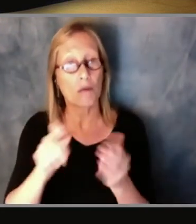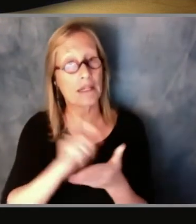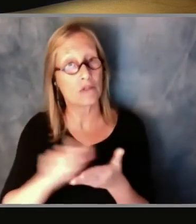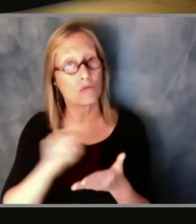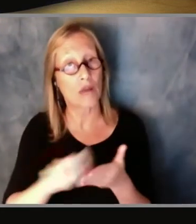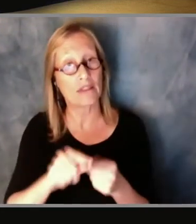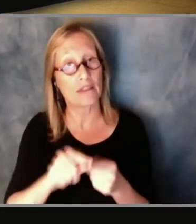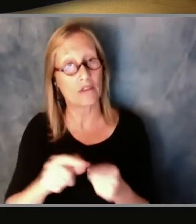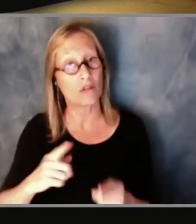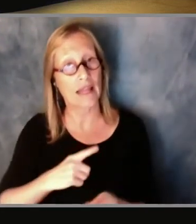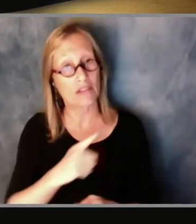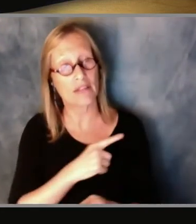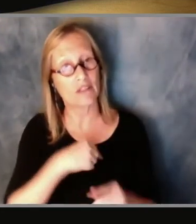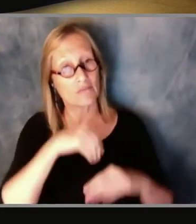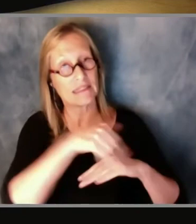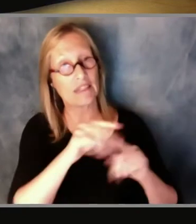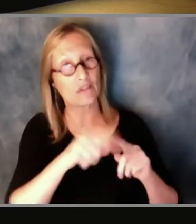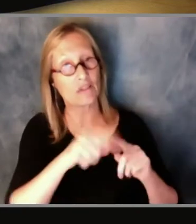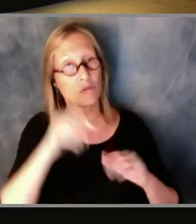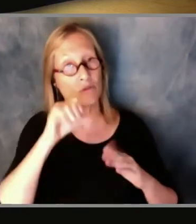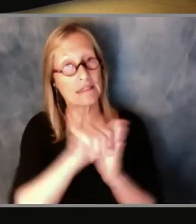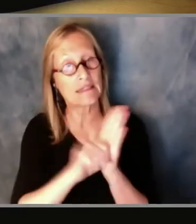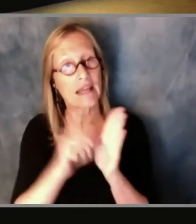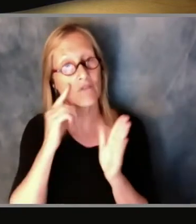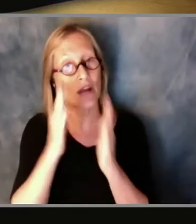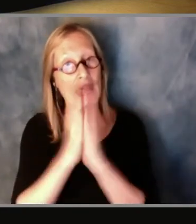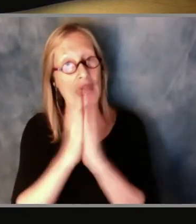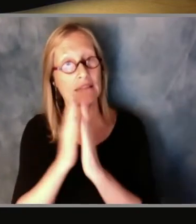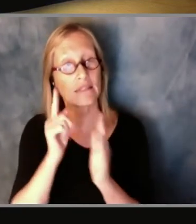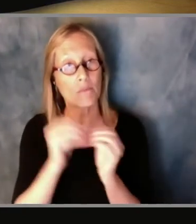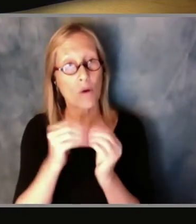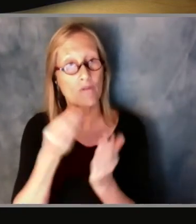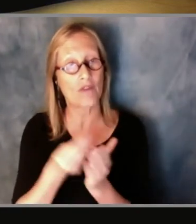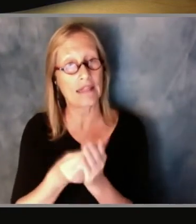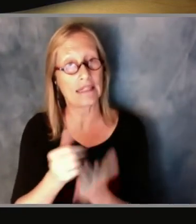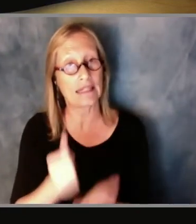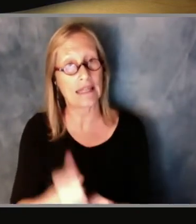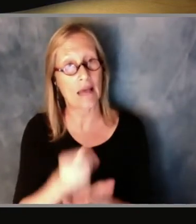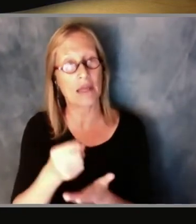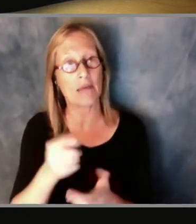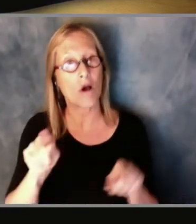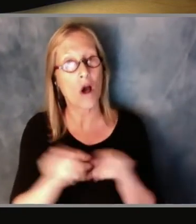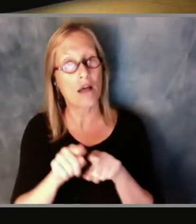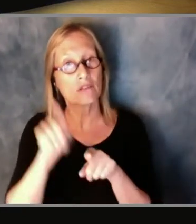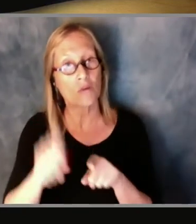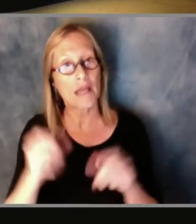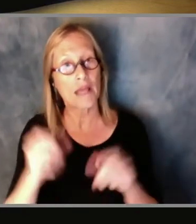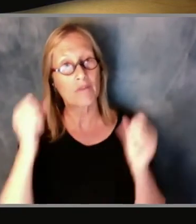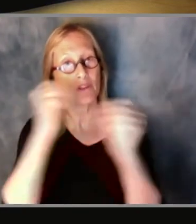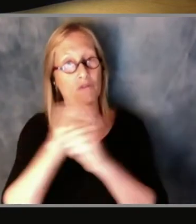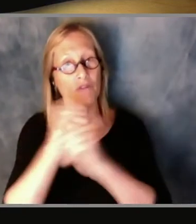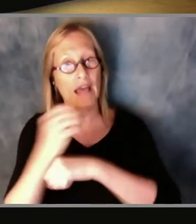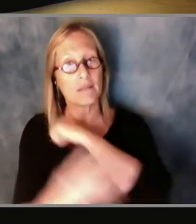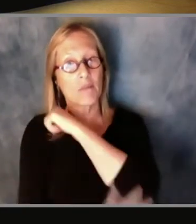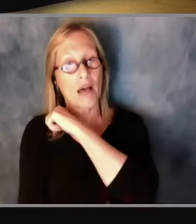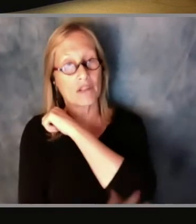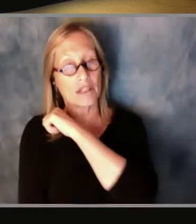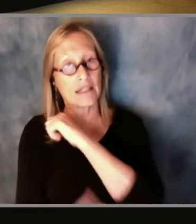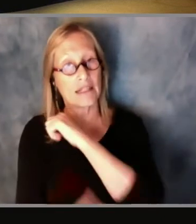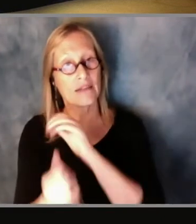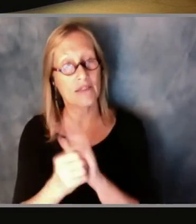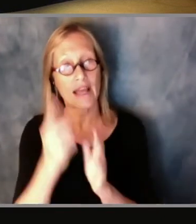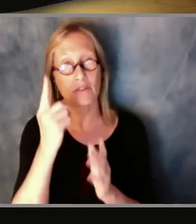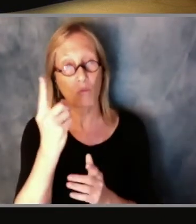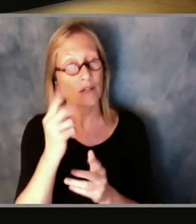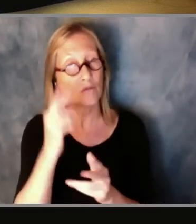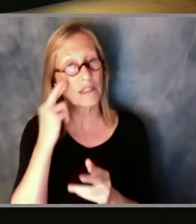ask for more funds and help them out. The other thing is we got to fight poverty. Poverty is a root cause of so much of our trauma. And